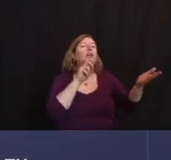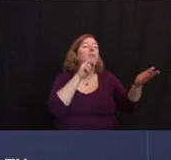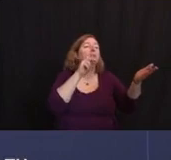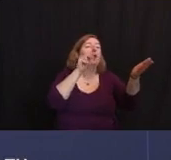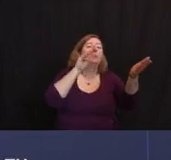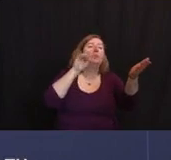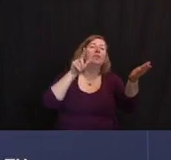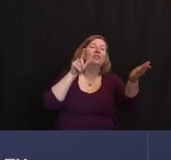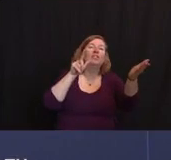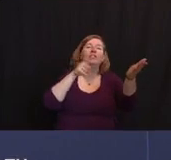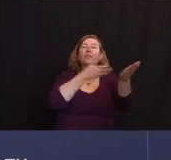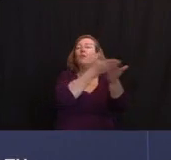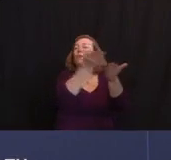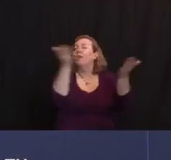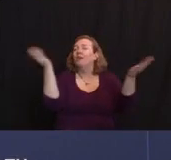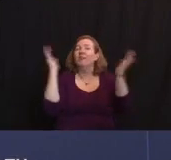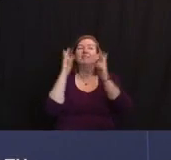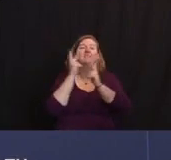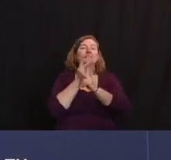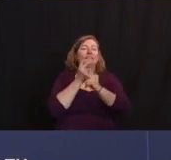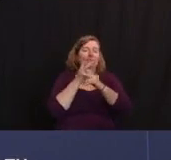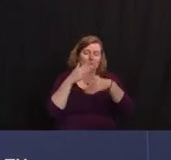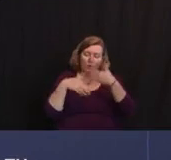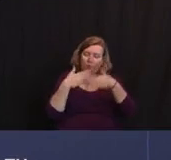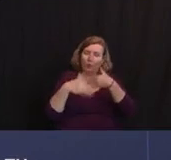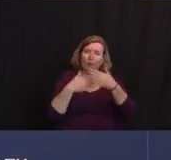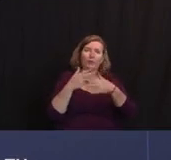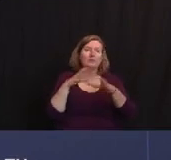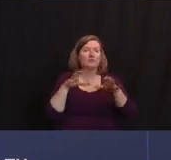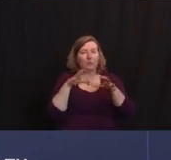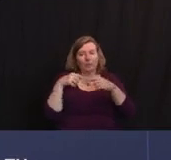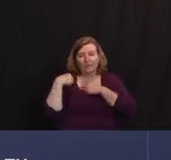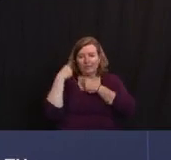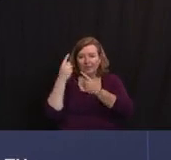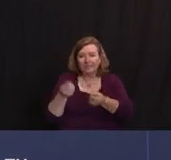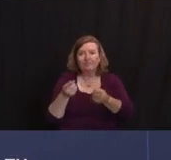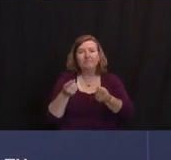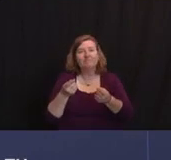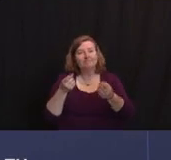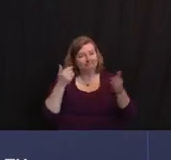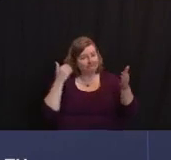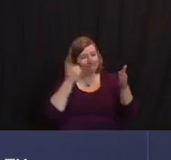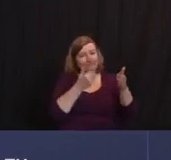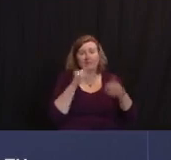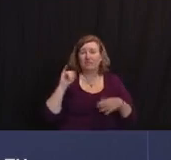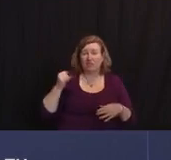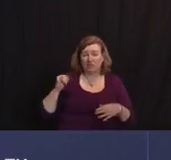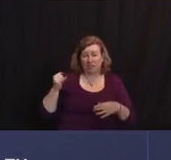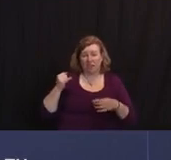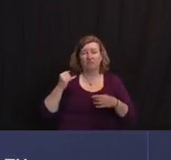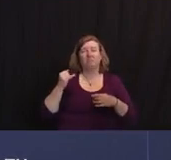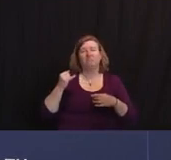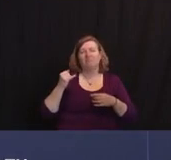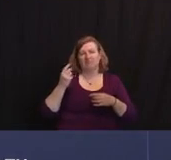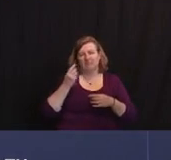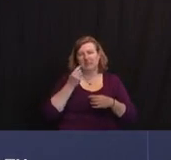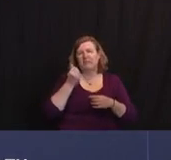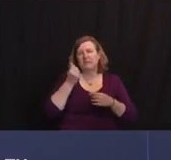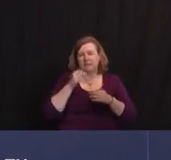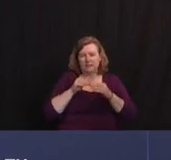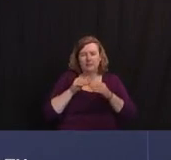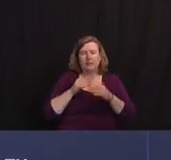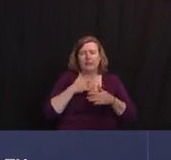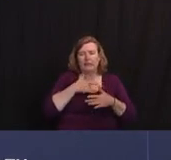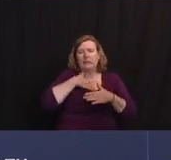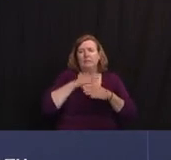Again, folks, keep doing what you're doing. We're getting there. The J&J vaccine thing is a bump on the road. It's not the first bump on the